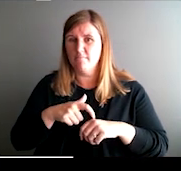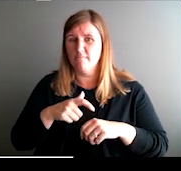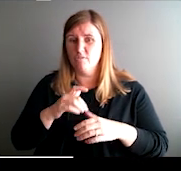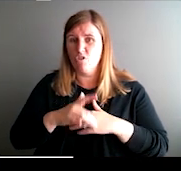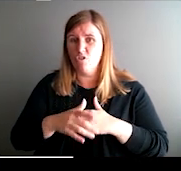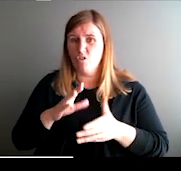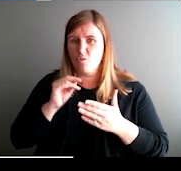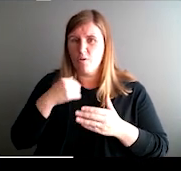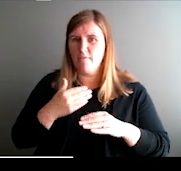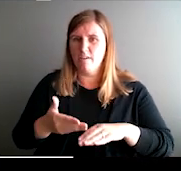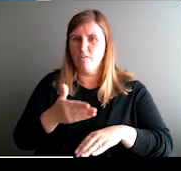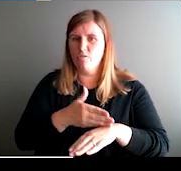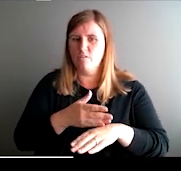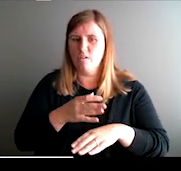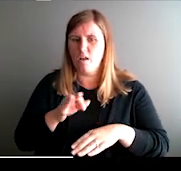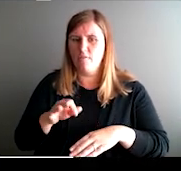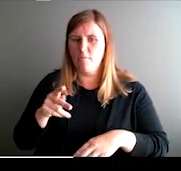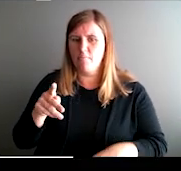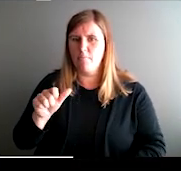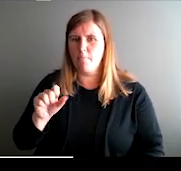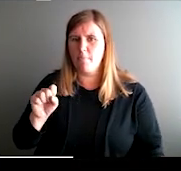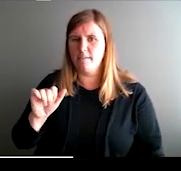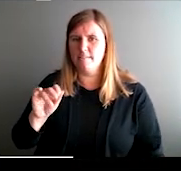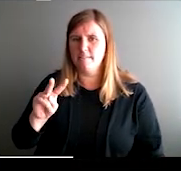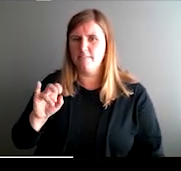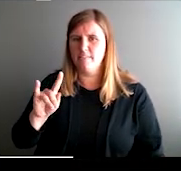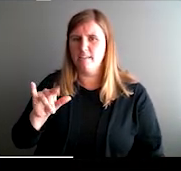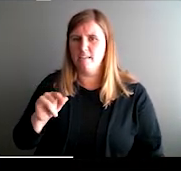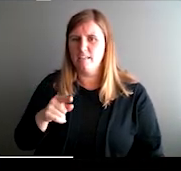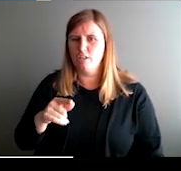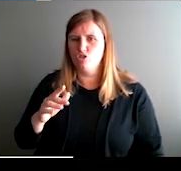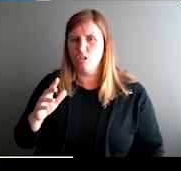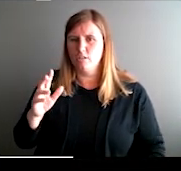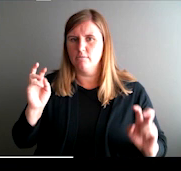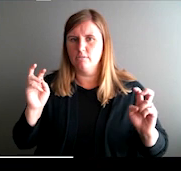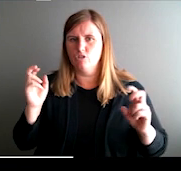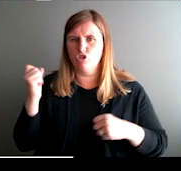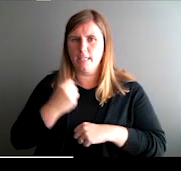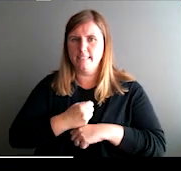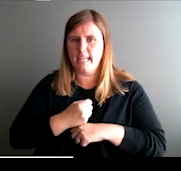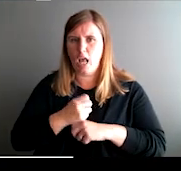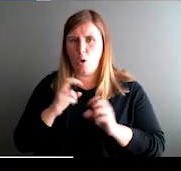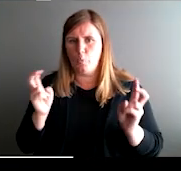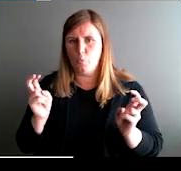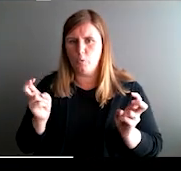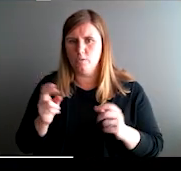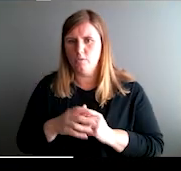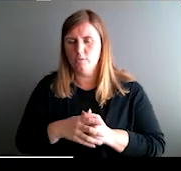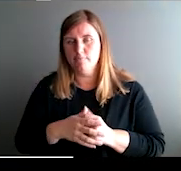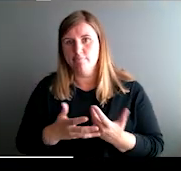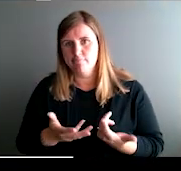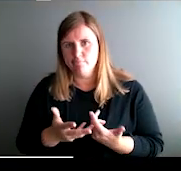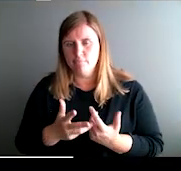have increased levels of passivity. You'll hear people say, he just shuts down.